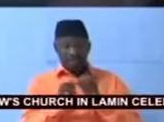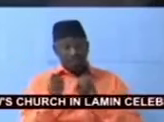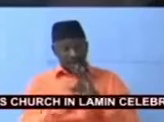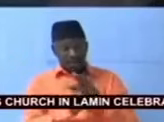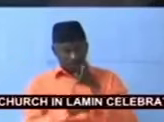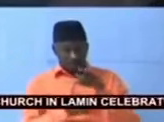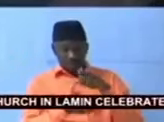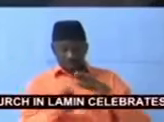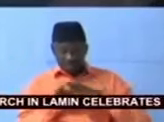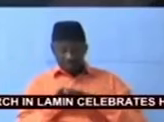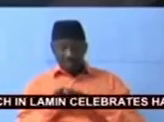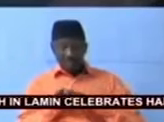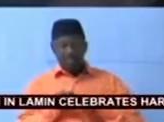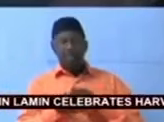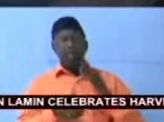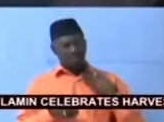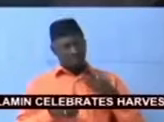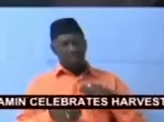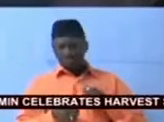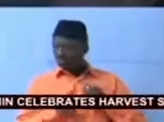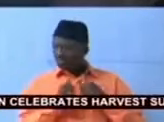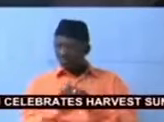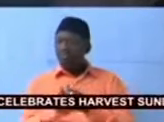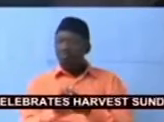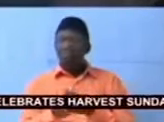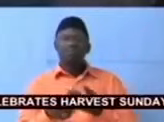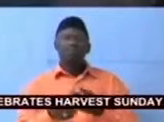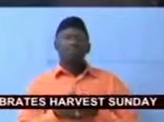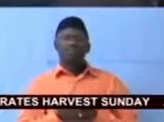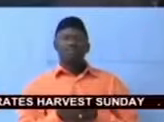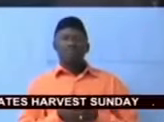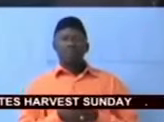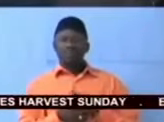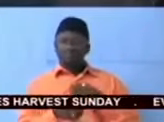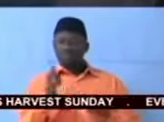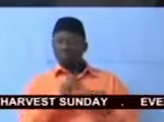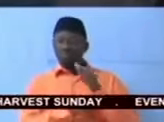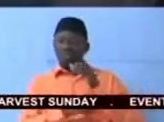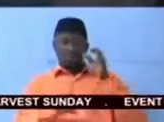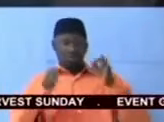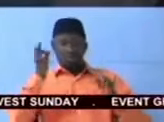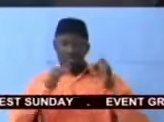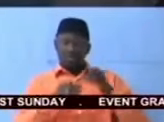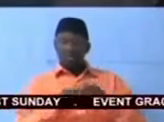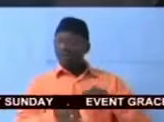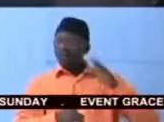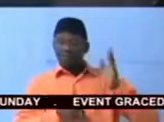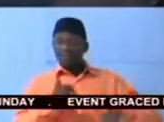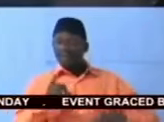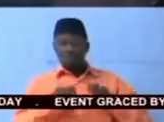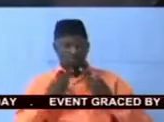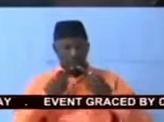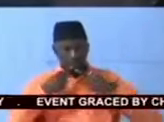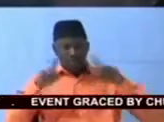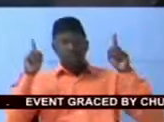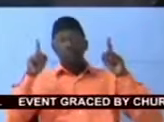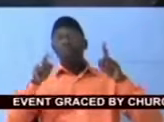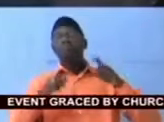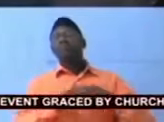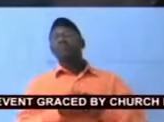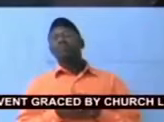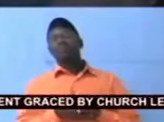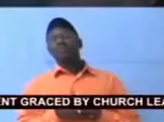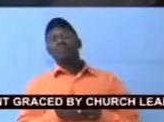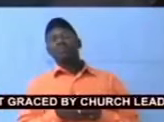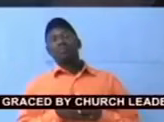will abide by the directive dana and nak ci ndigal bobu so let's go back to court and I will pass sentence ci la ko nene dem ci souf ma daldi